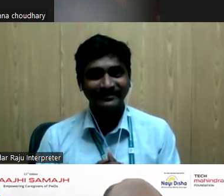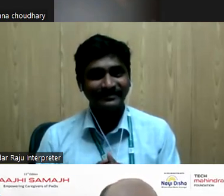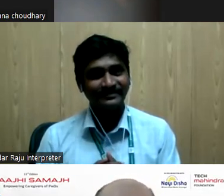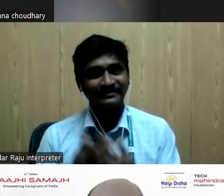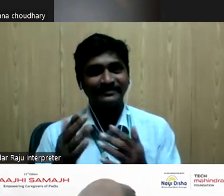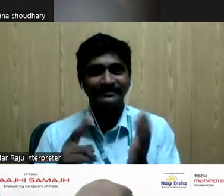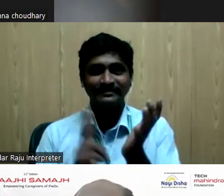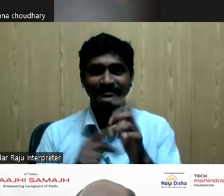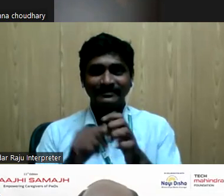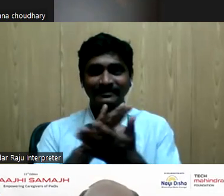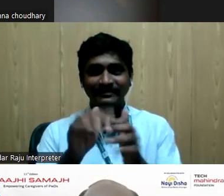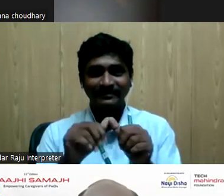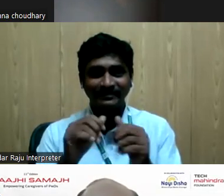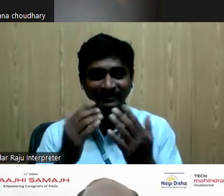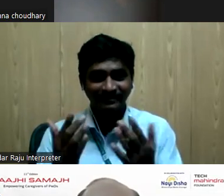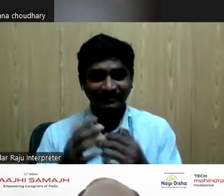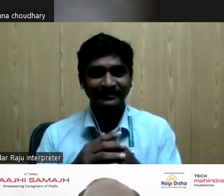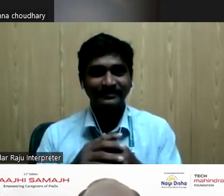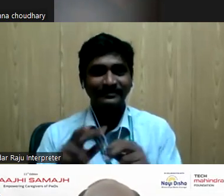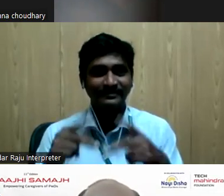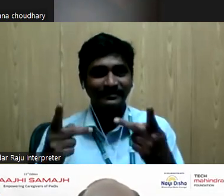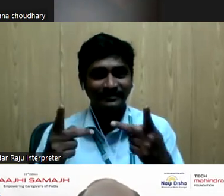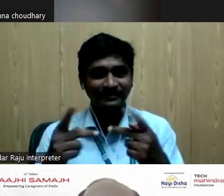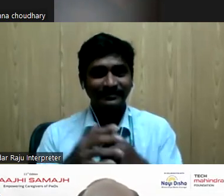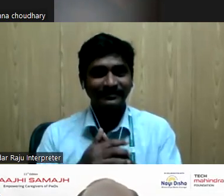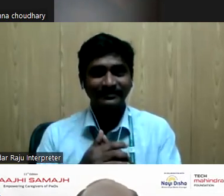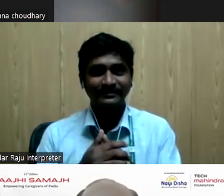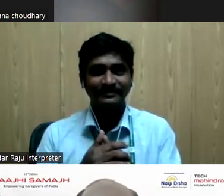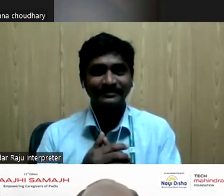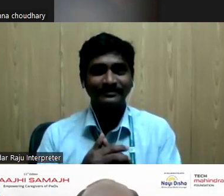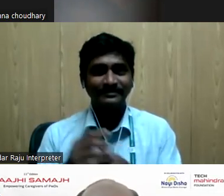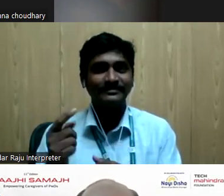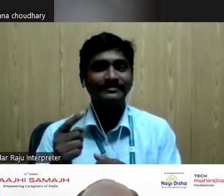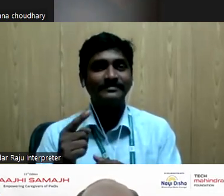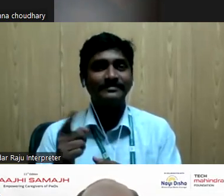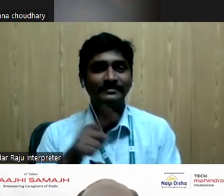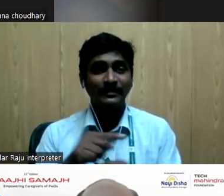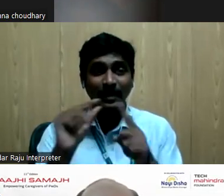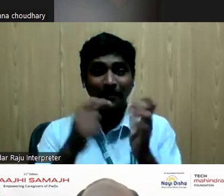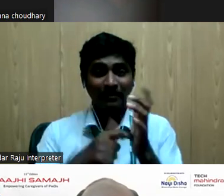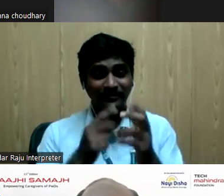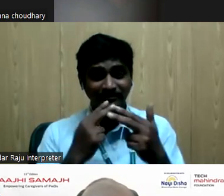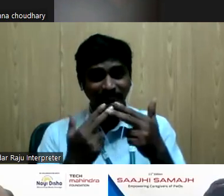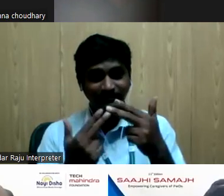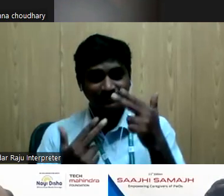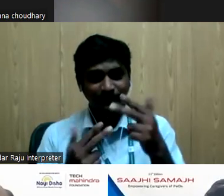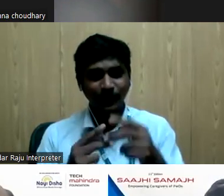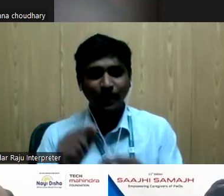Thank you so much. Thank you so much, Prachi, for moderating this discussion. You brought out some wonderful points and